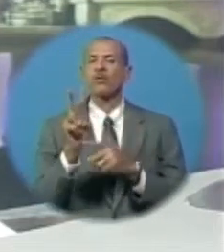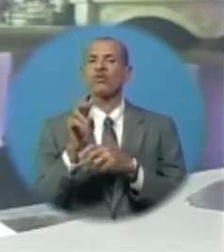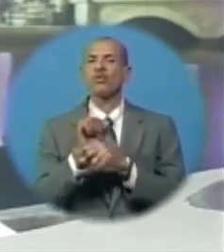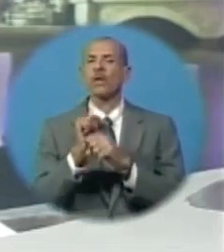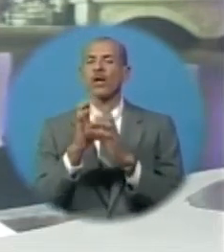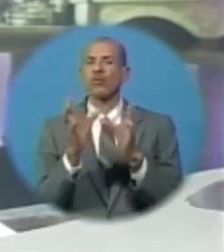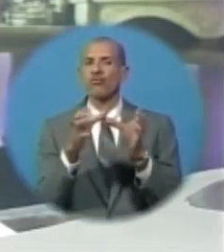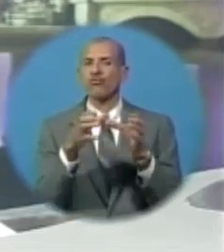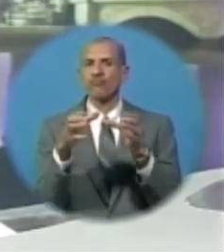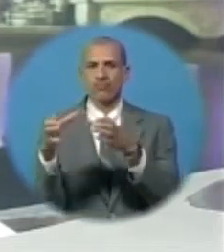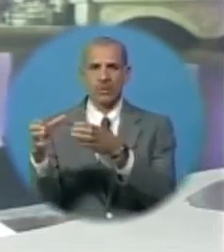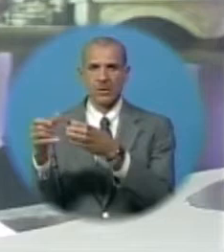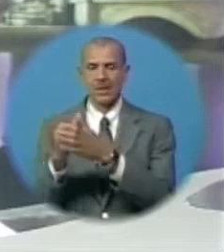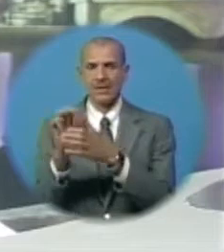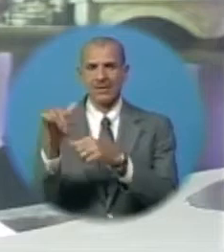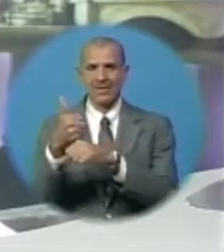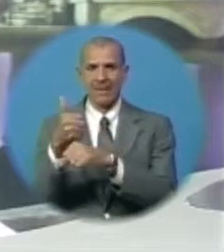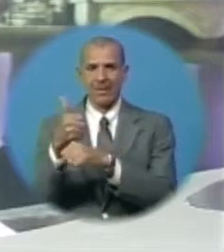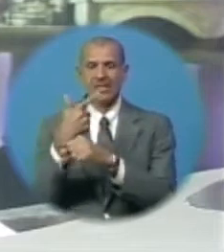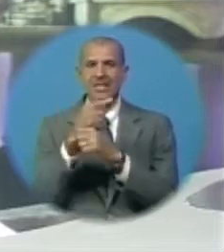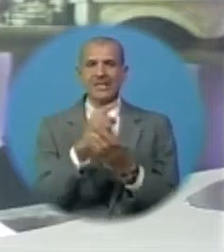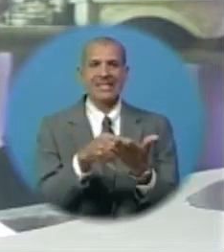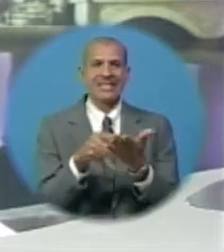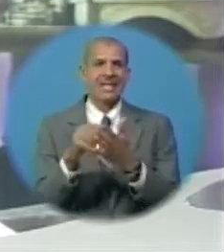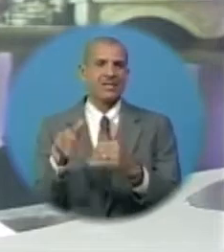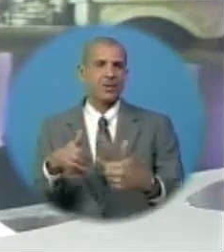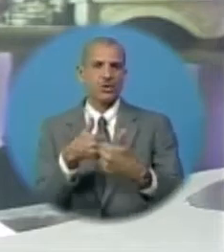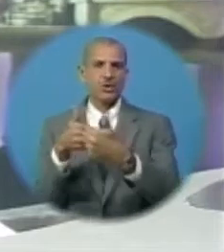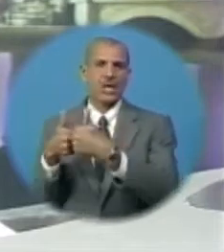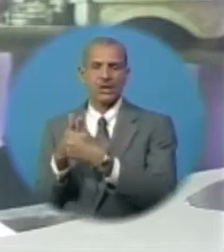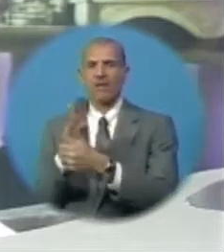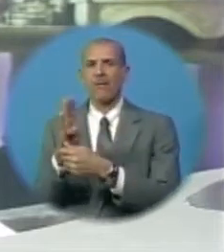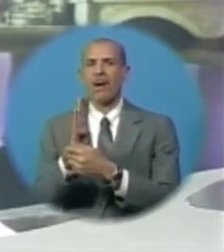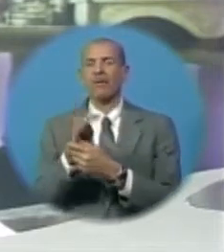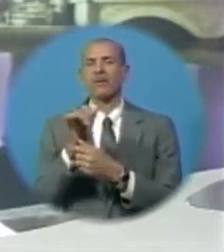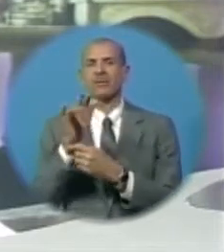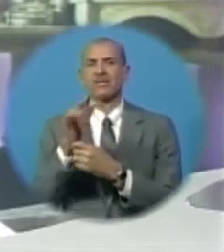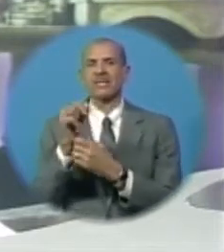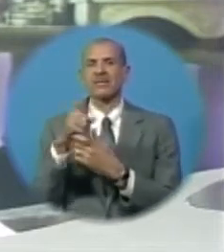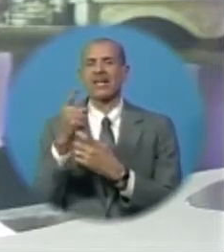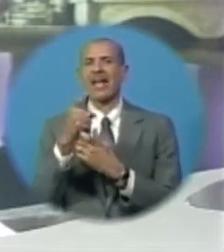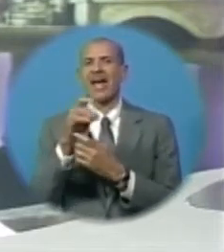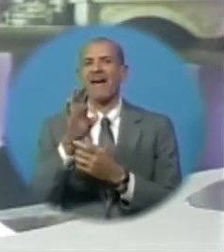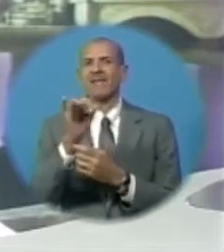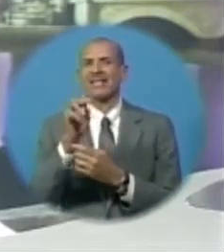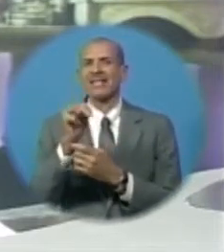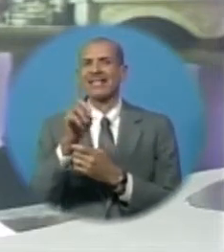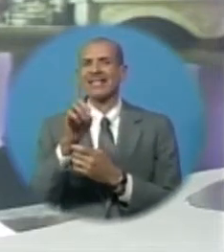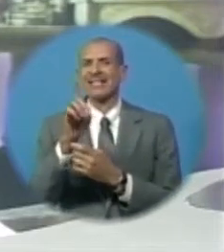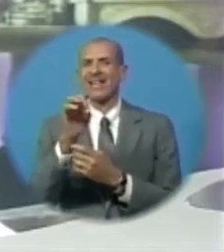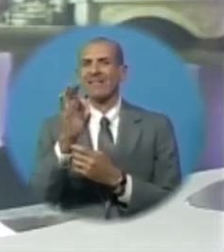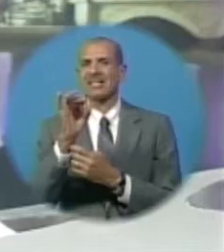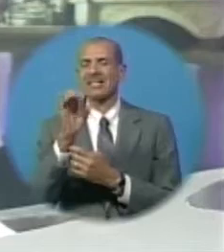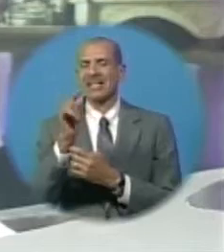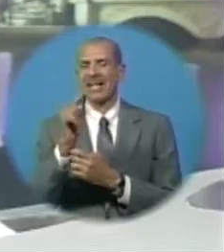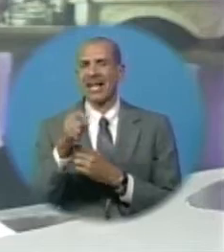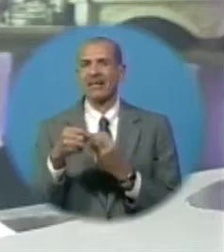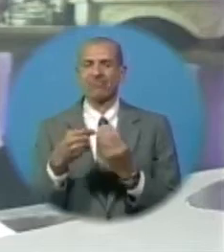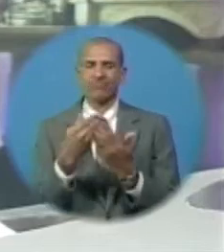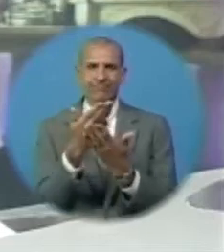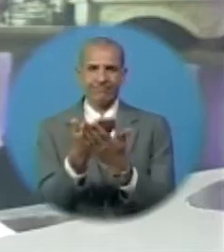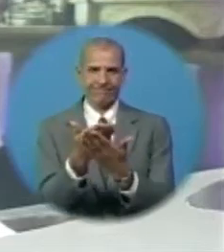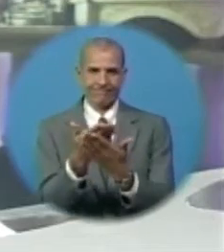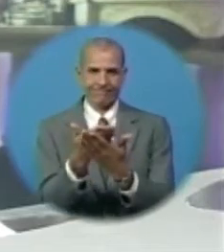working groups which were set up to discuss the challenges to Barbados' foreign reserves and fiscal deficit and to make